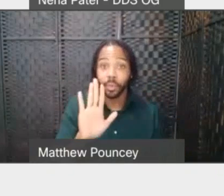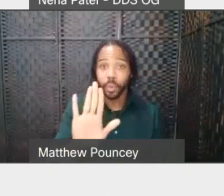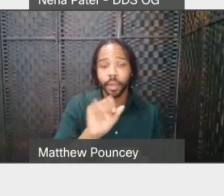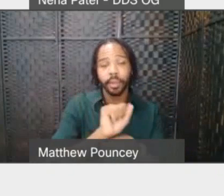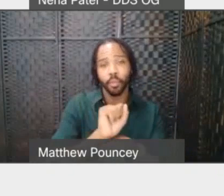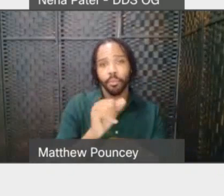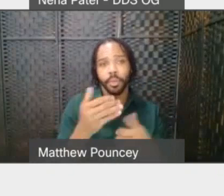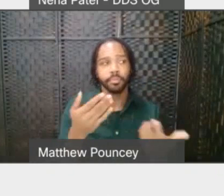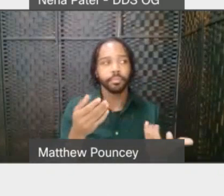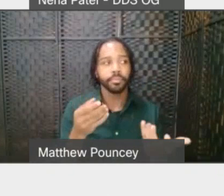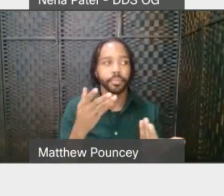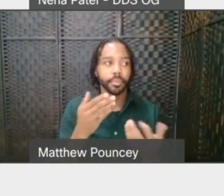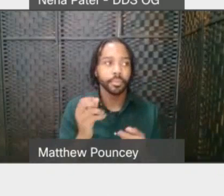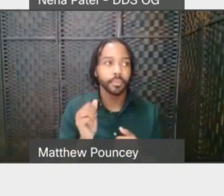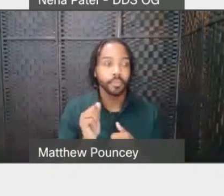is